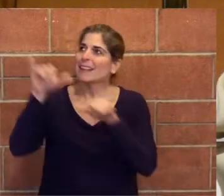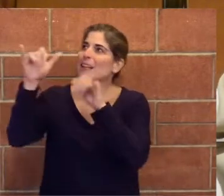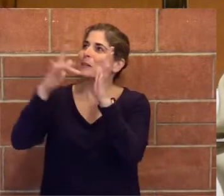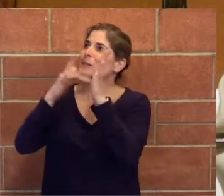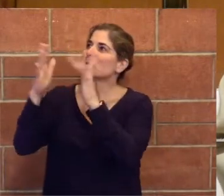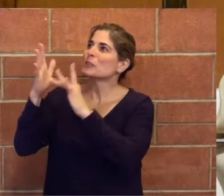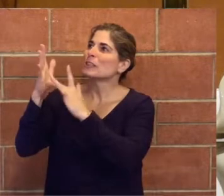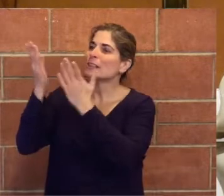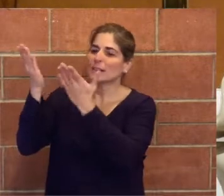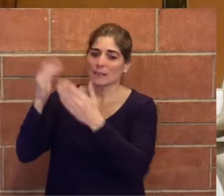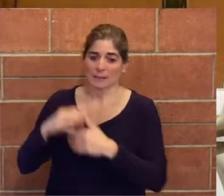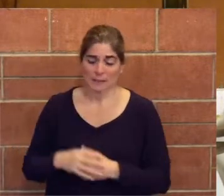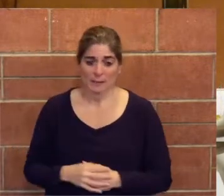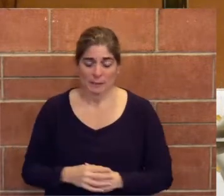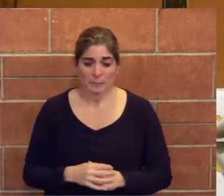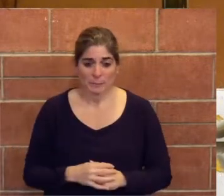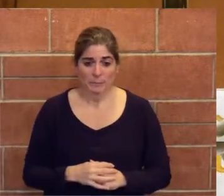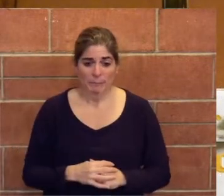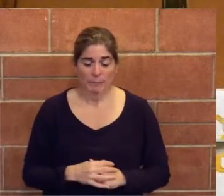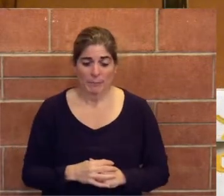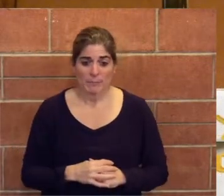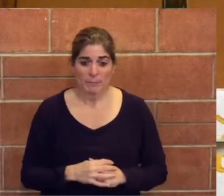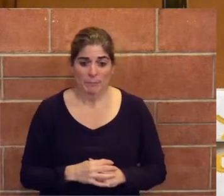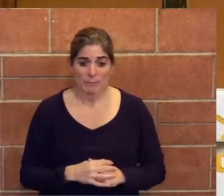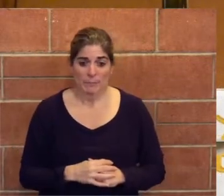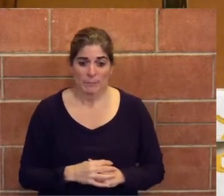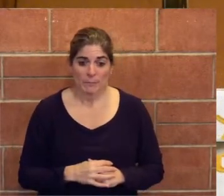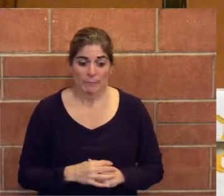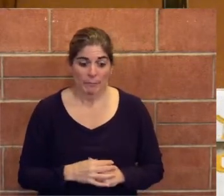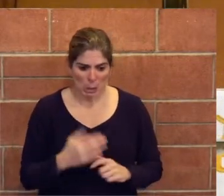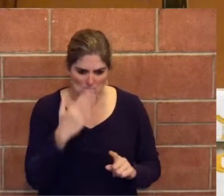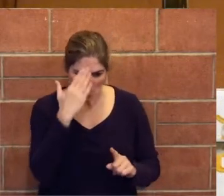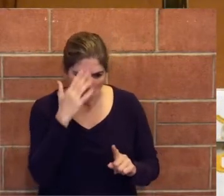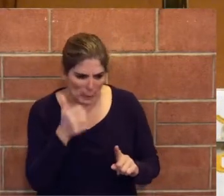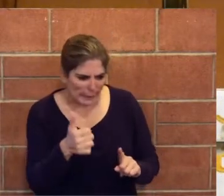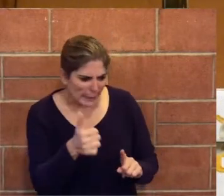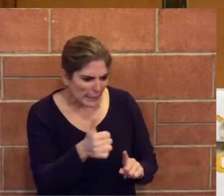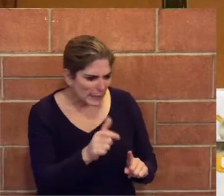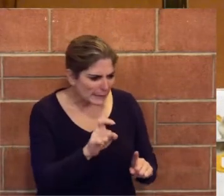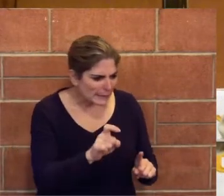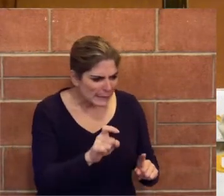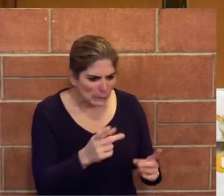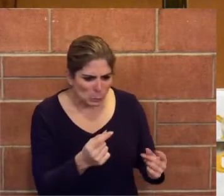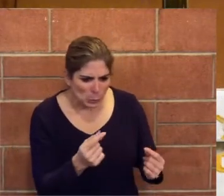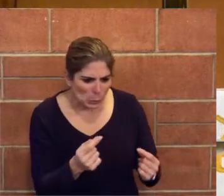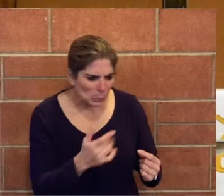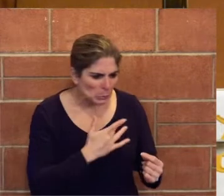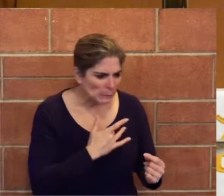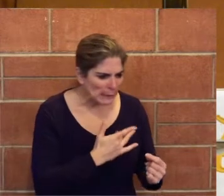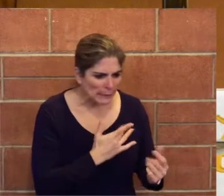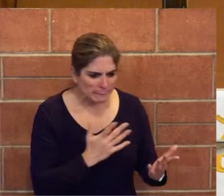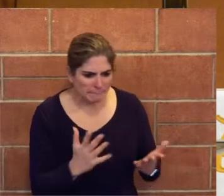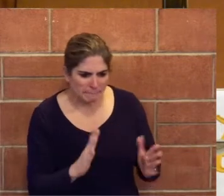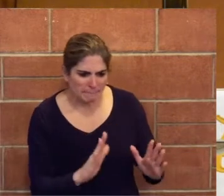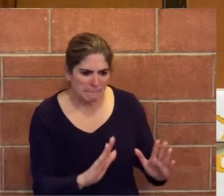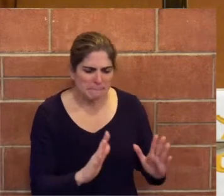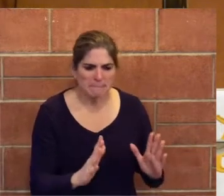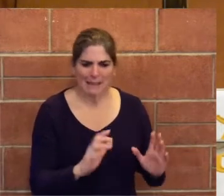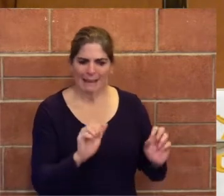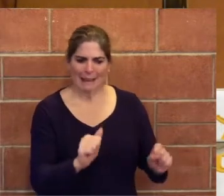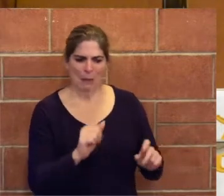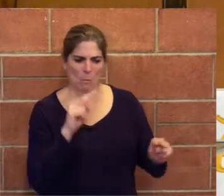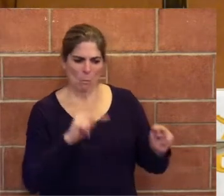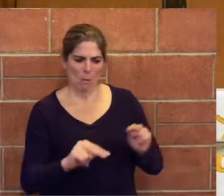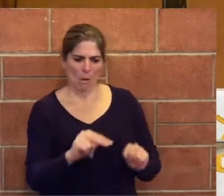includes involvement. The shepherd knows the sheep, their needs, and their tendencies. The